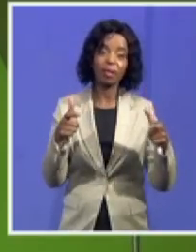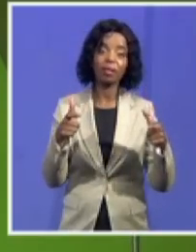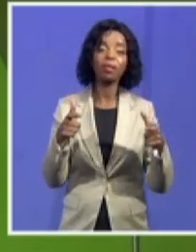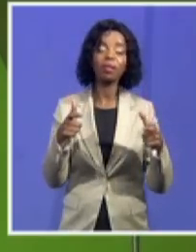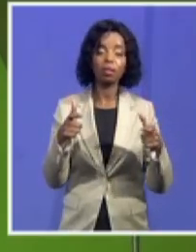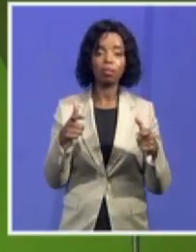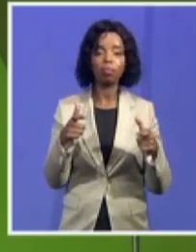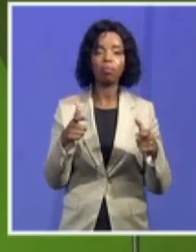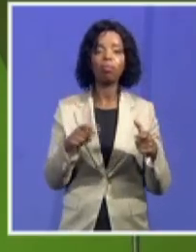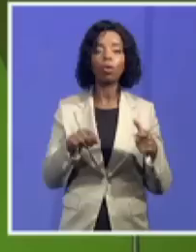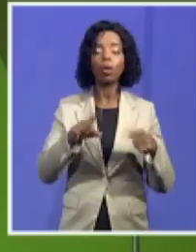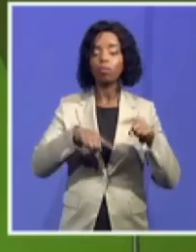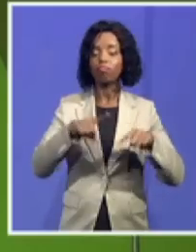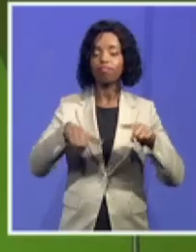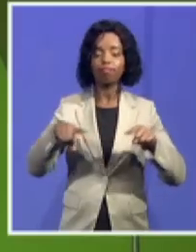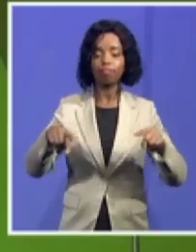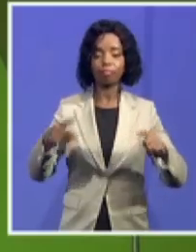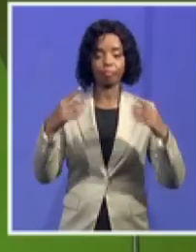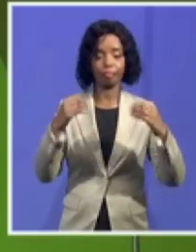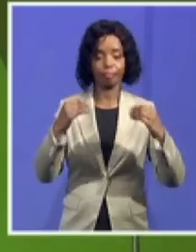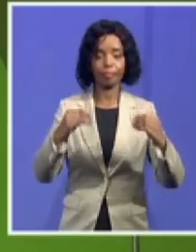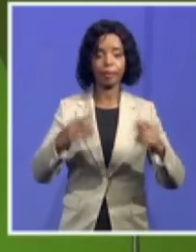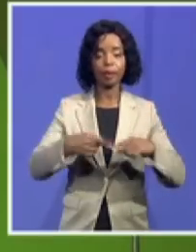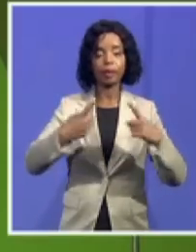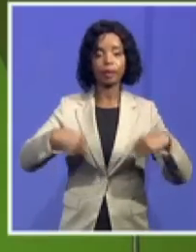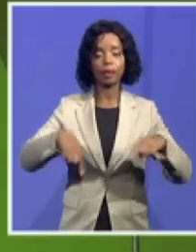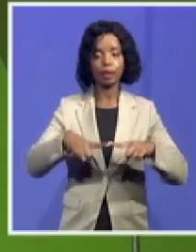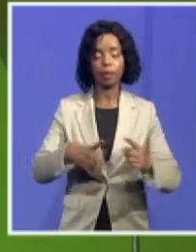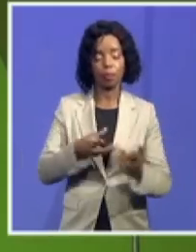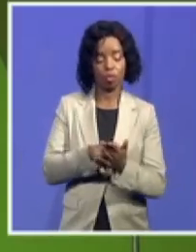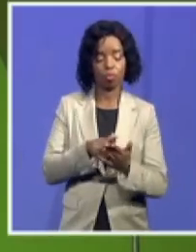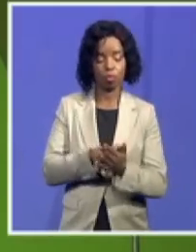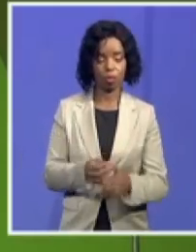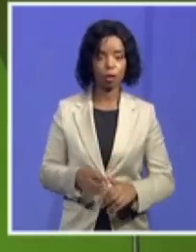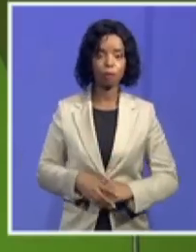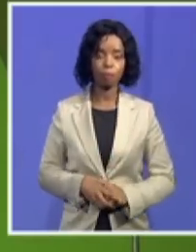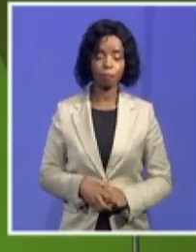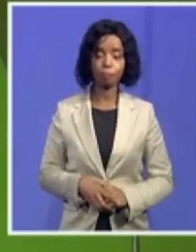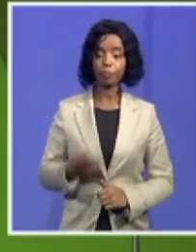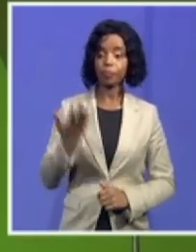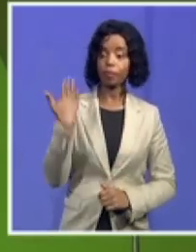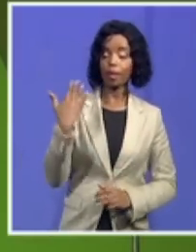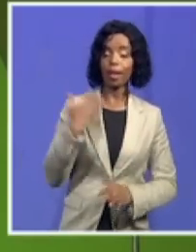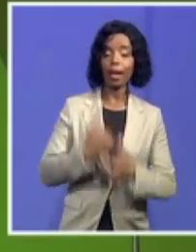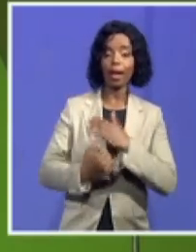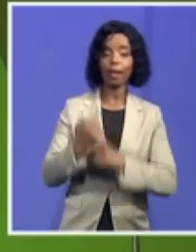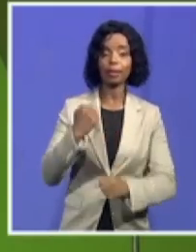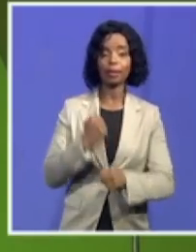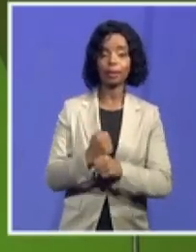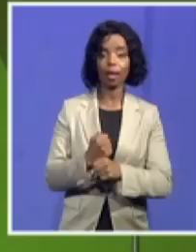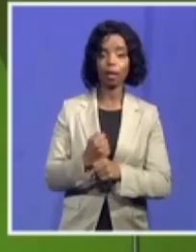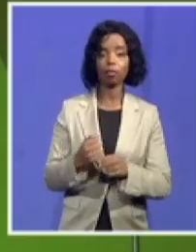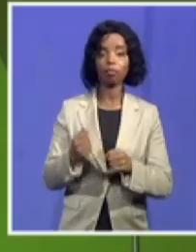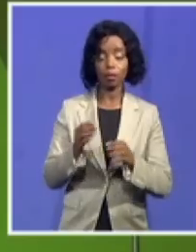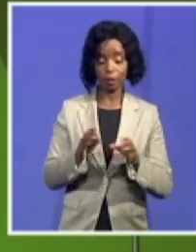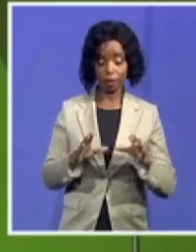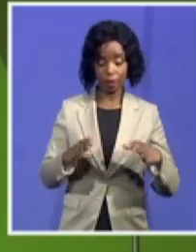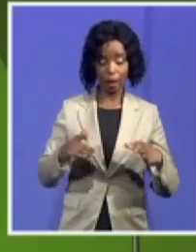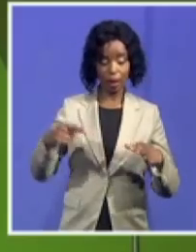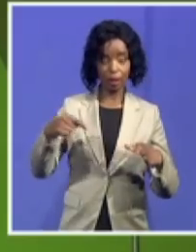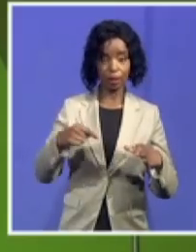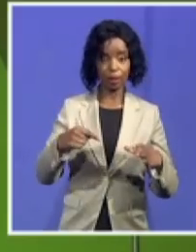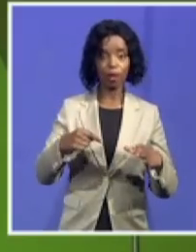various industries in the economy. Last year, the sector recovered production to almost